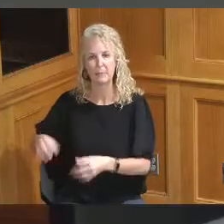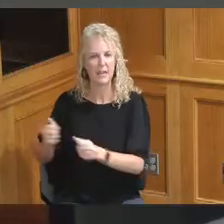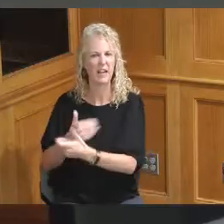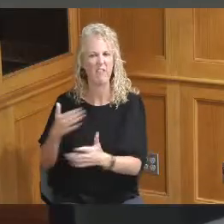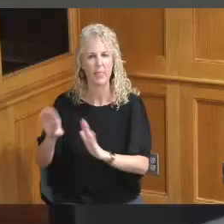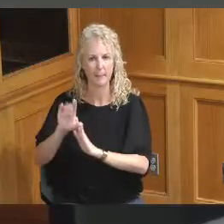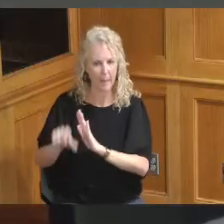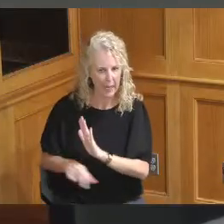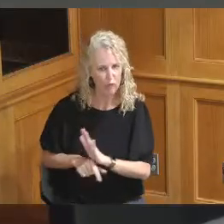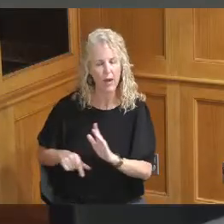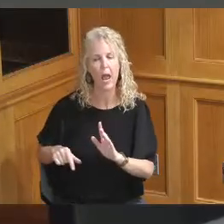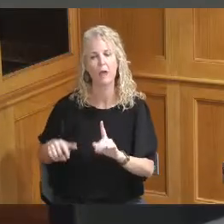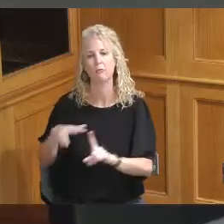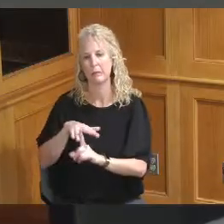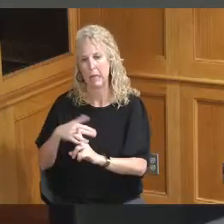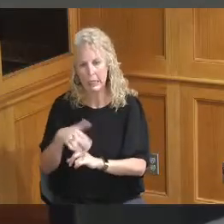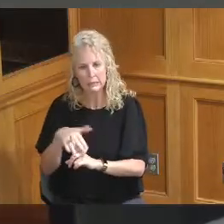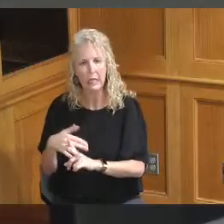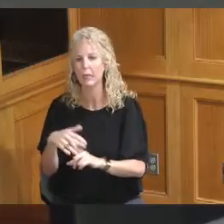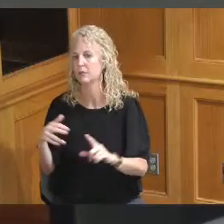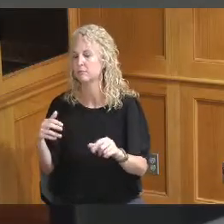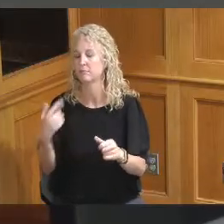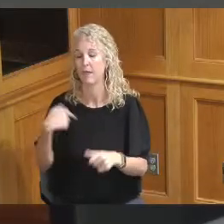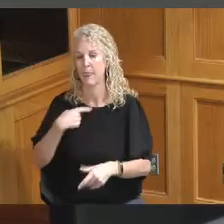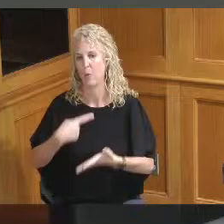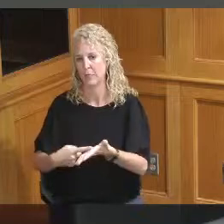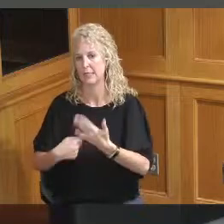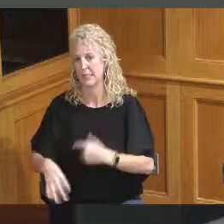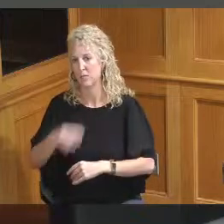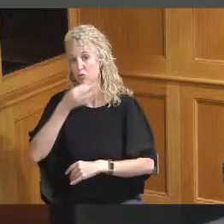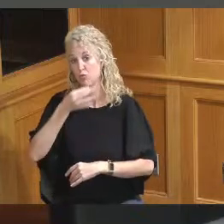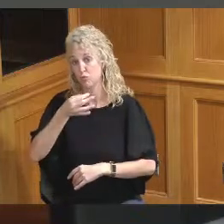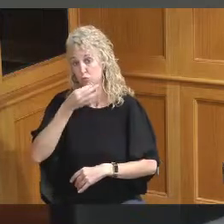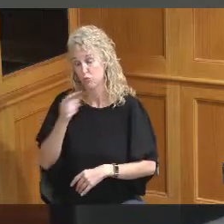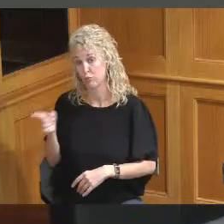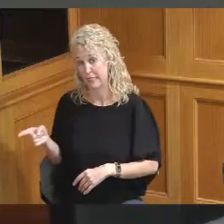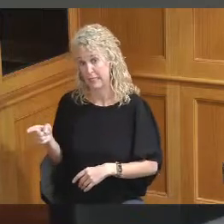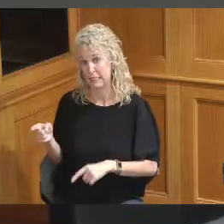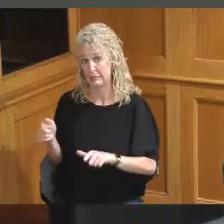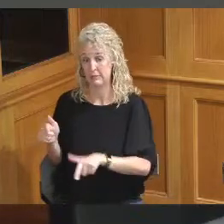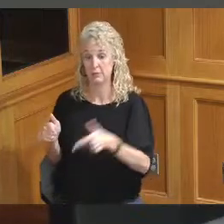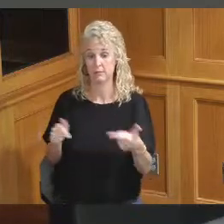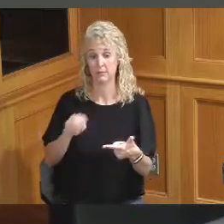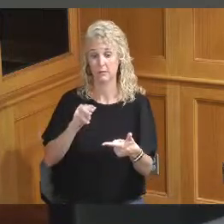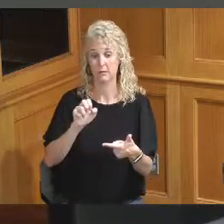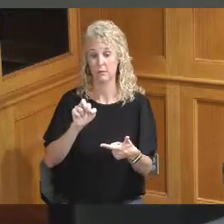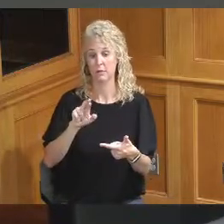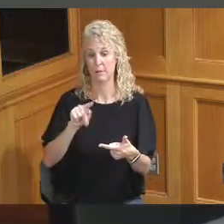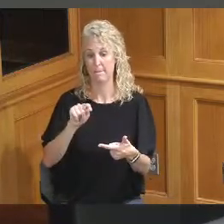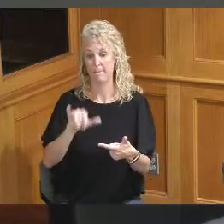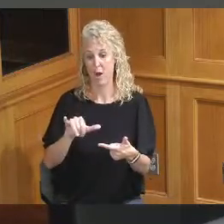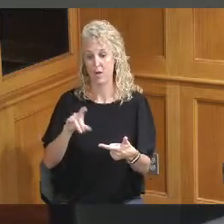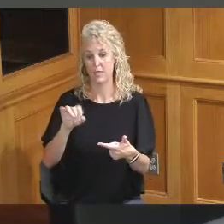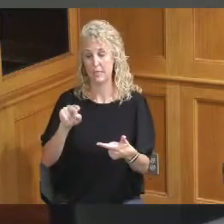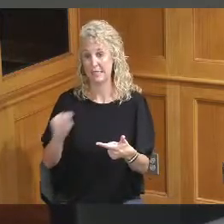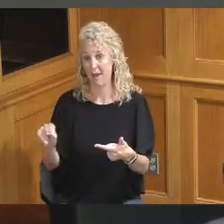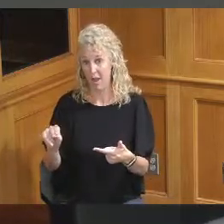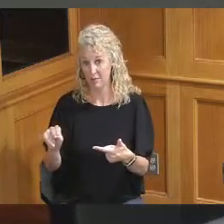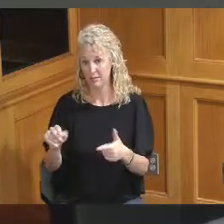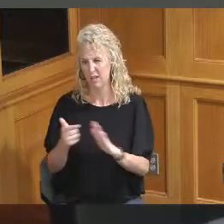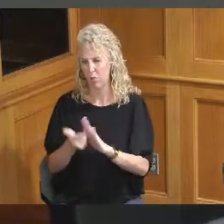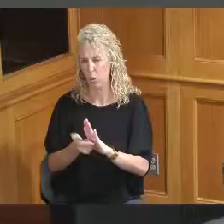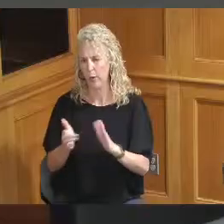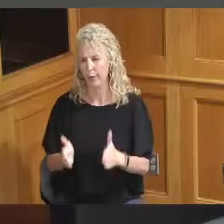context for the deal points that we'll be discussing shortly. He's going to then turn it over to Marty Dunn with Dinsmore to walk through